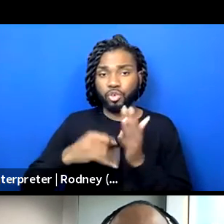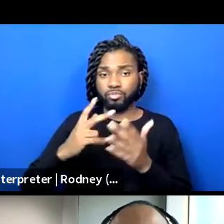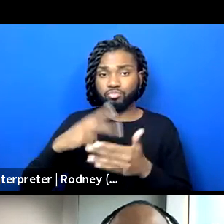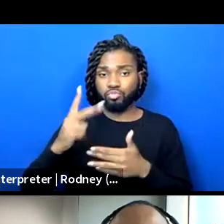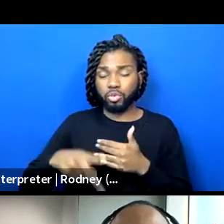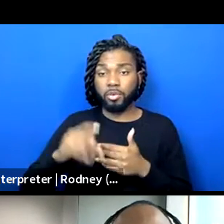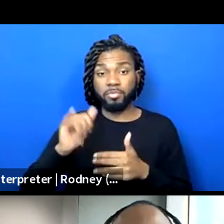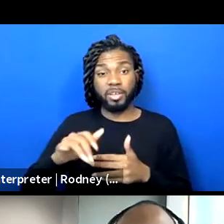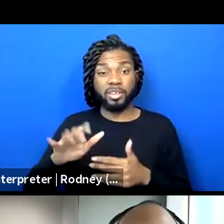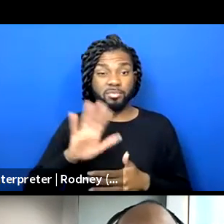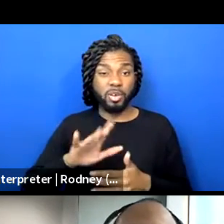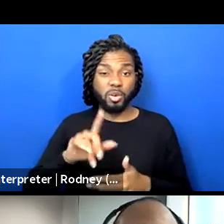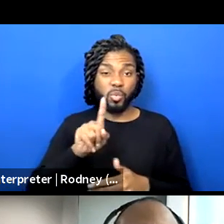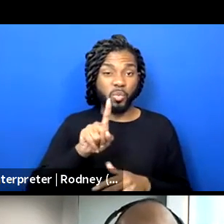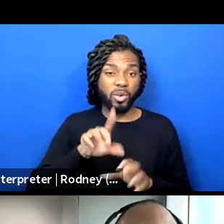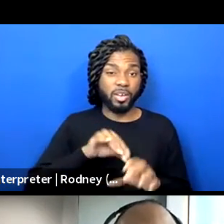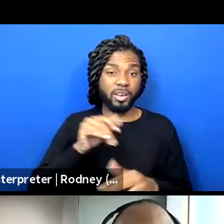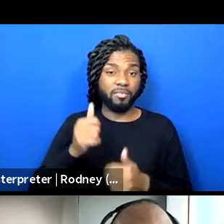basically one of every two,